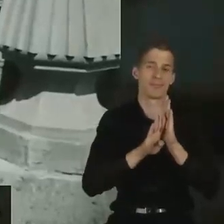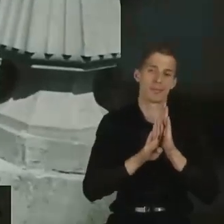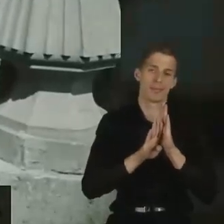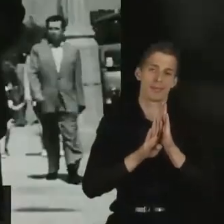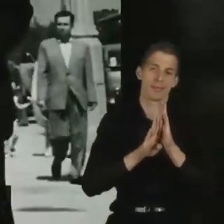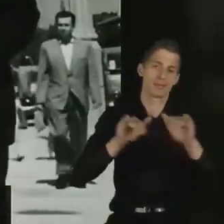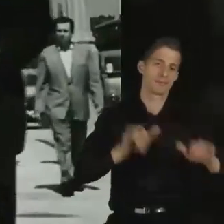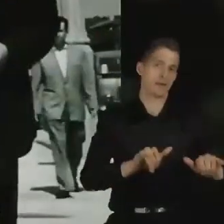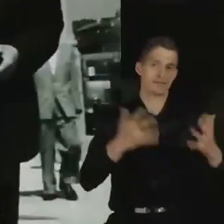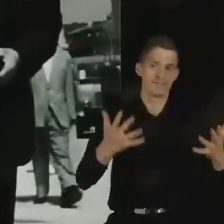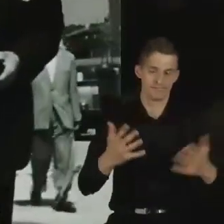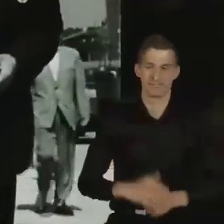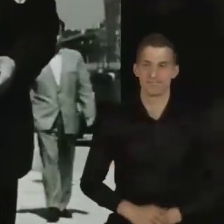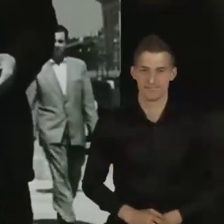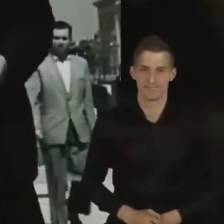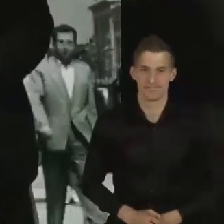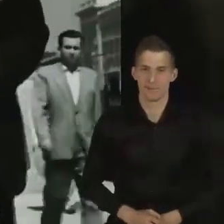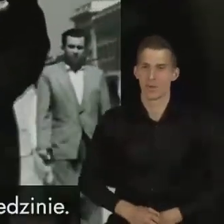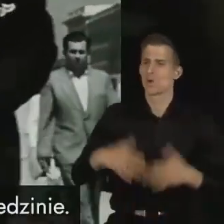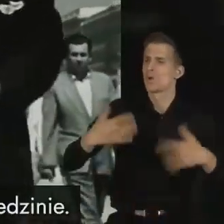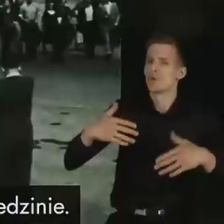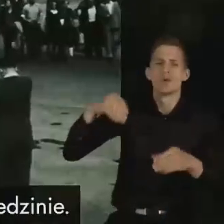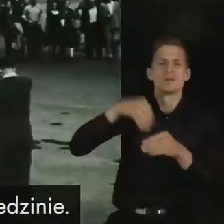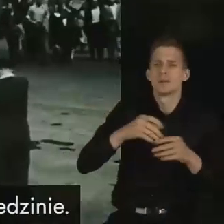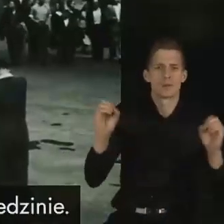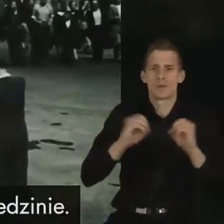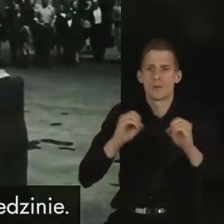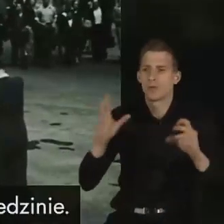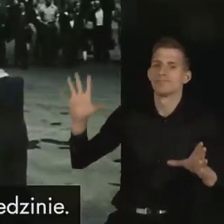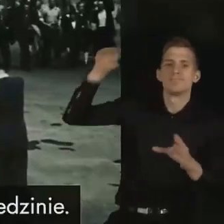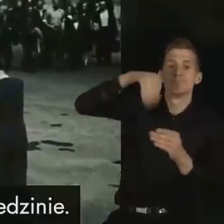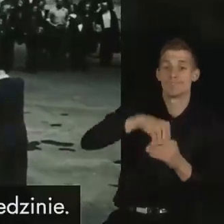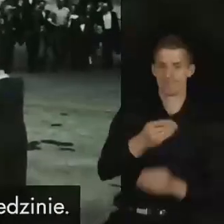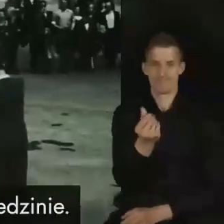In addition, due to the lack of private capital, cities